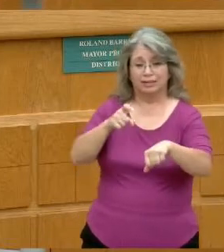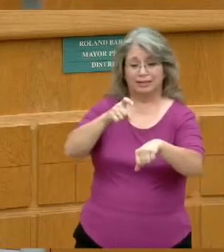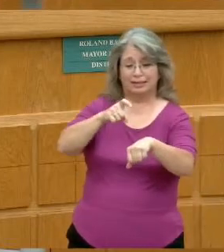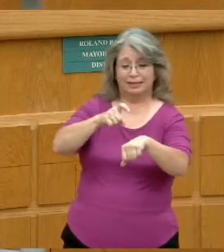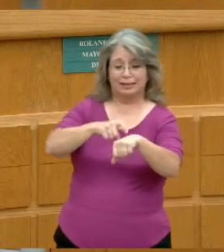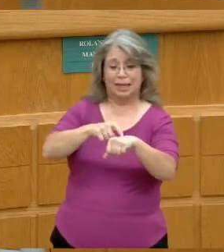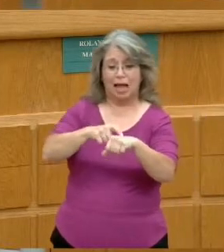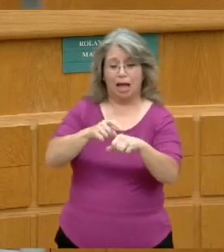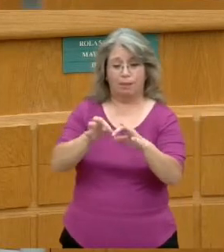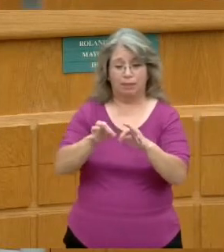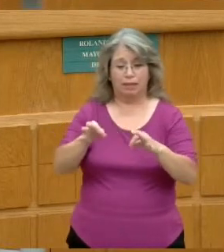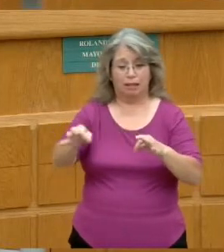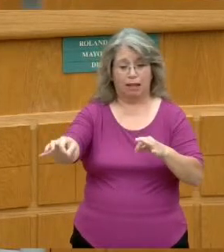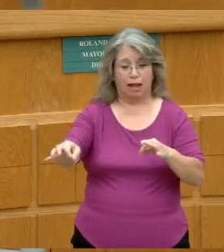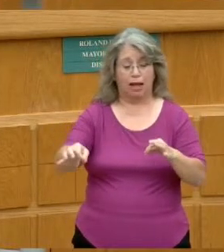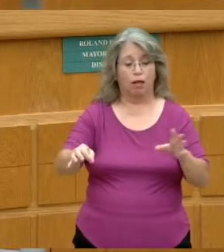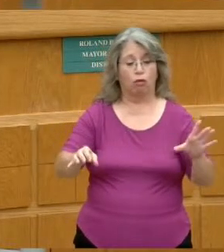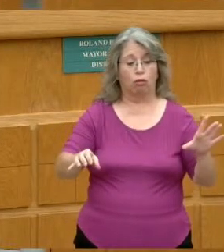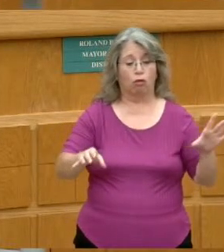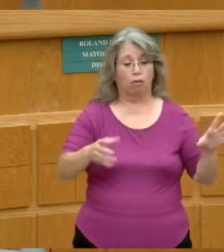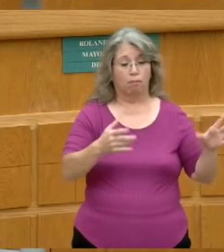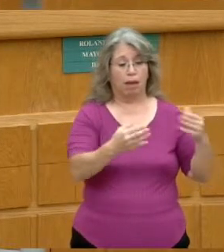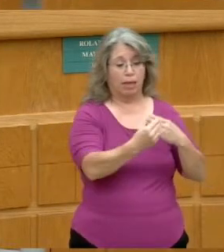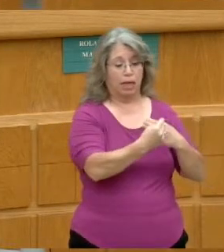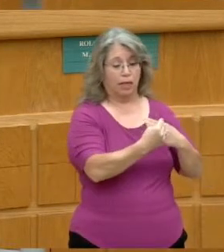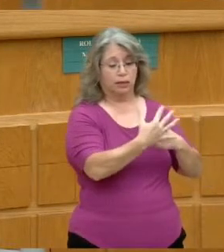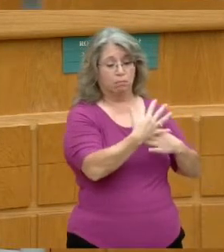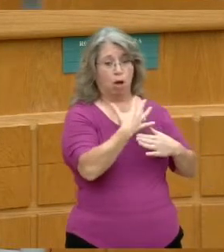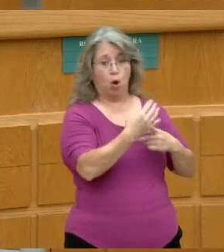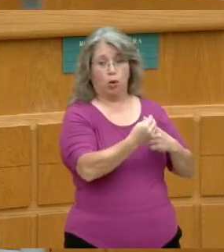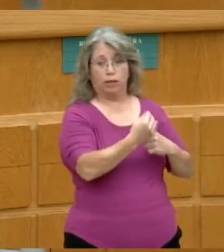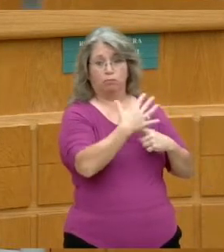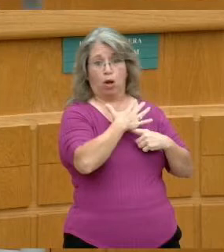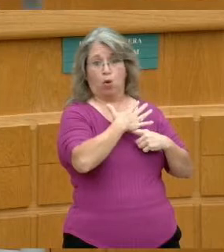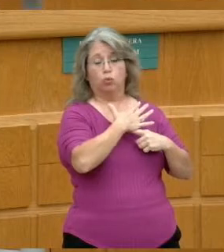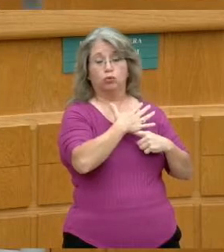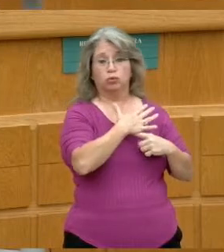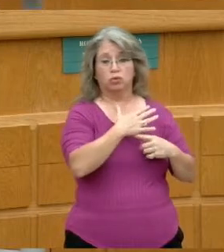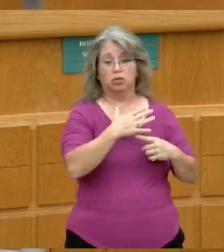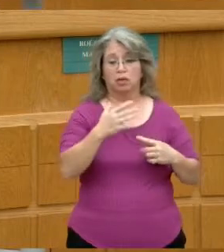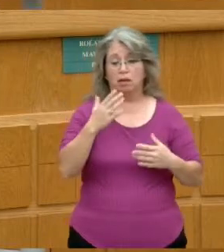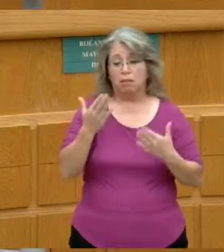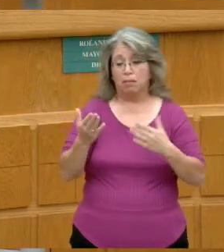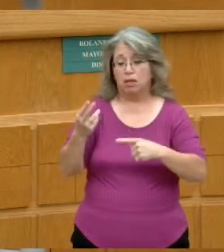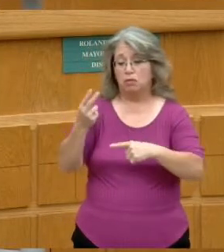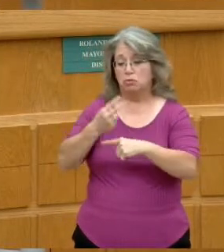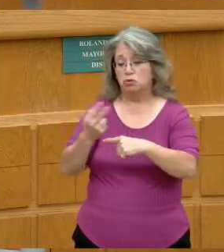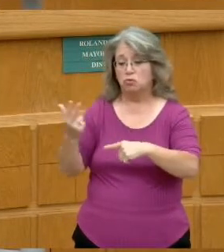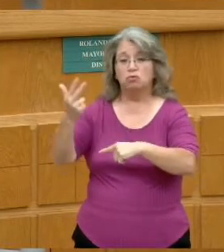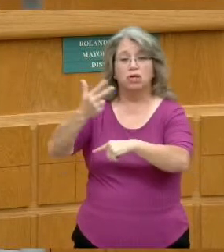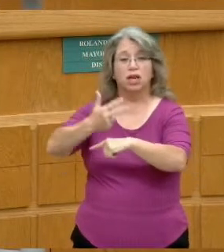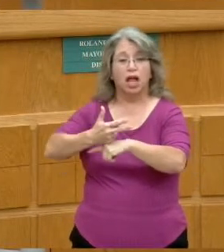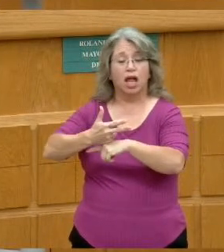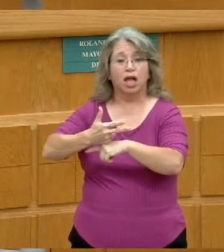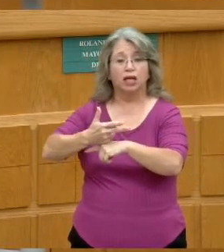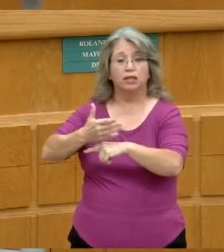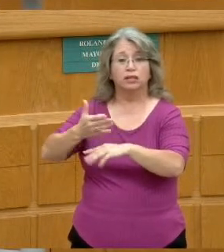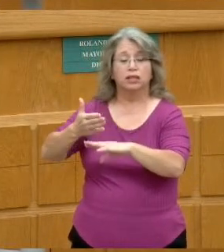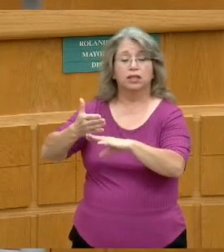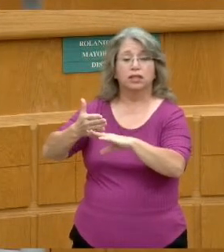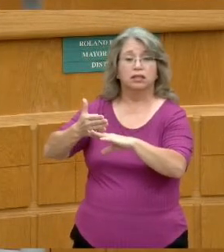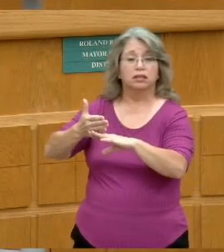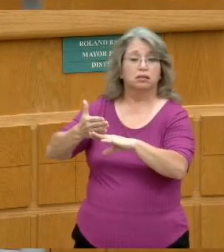which is also about the time when you show symptoms, maybe a day or two before, that's about 5 days. And then let's say that you